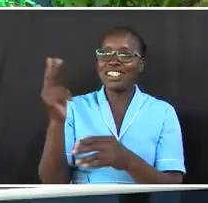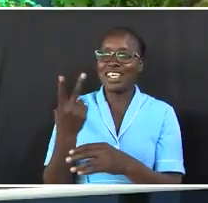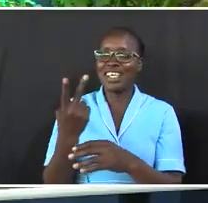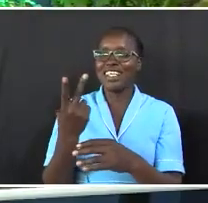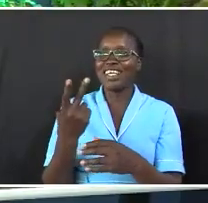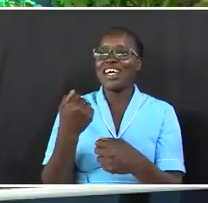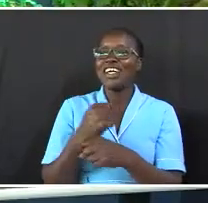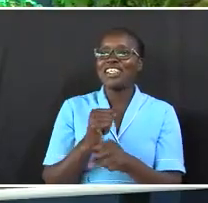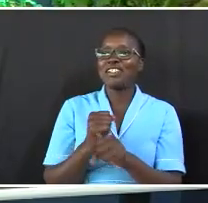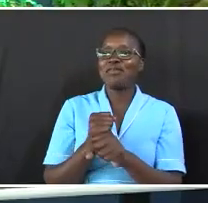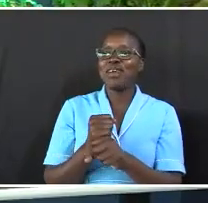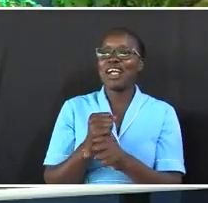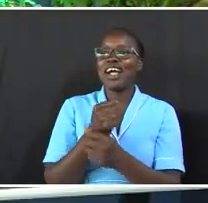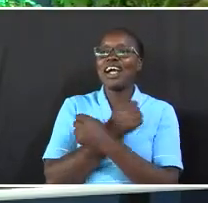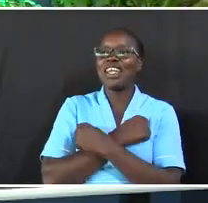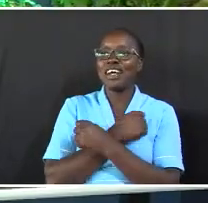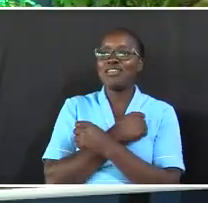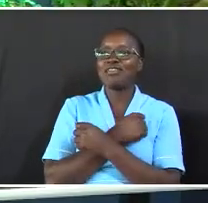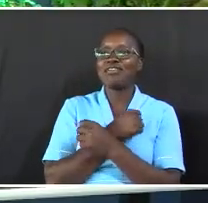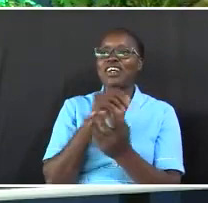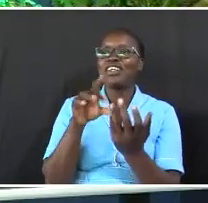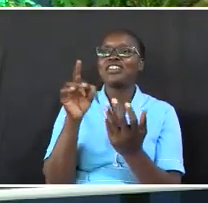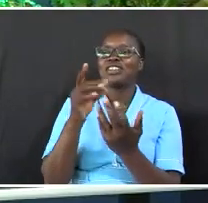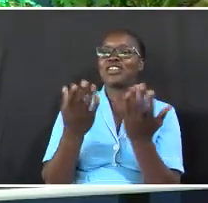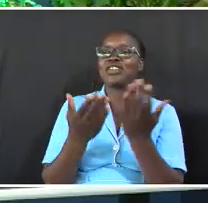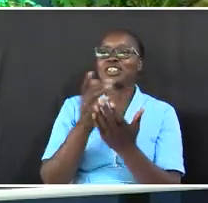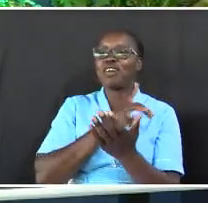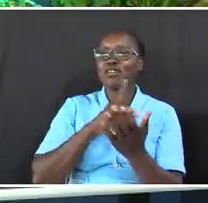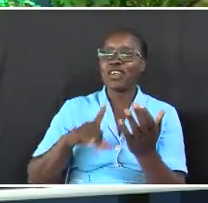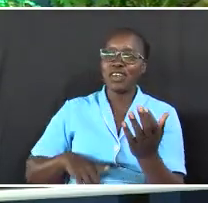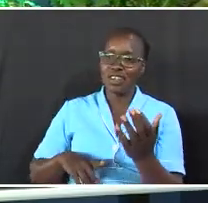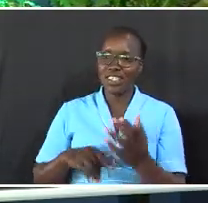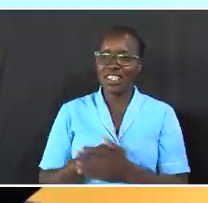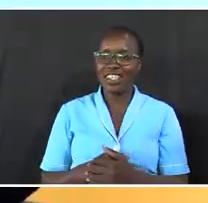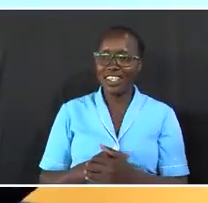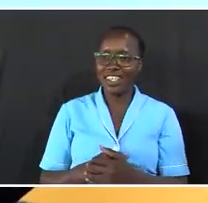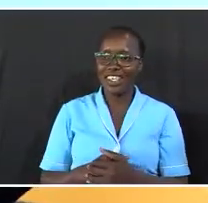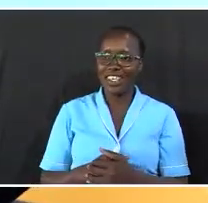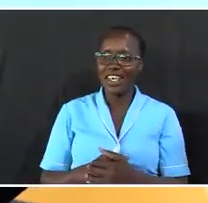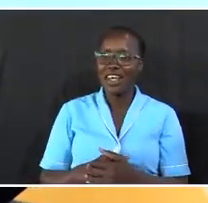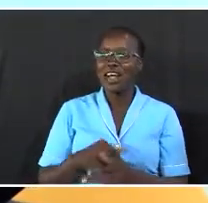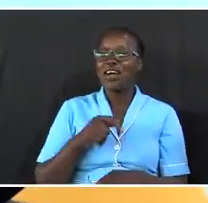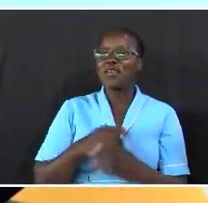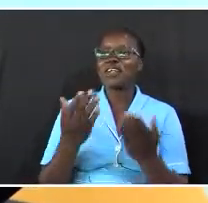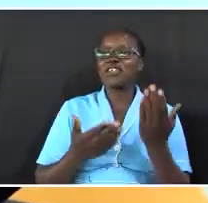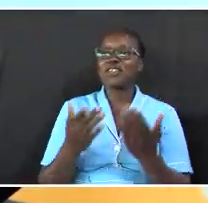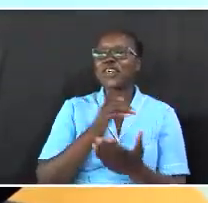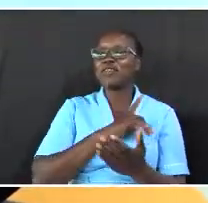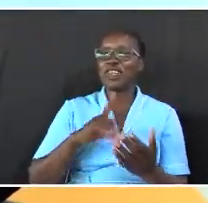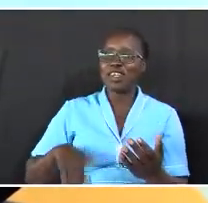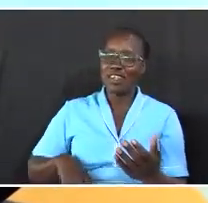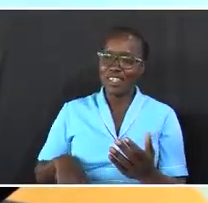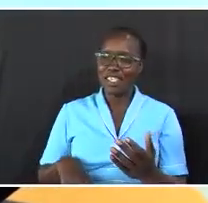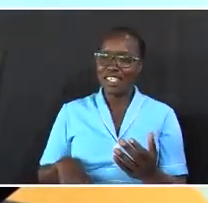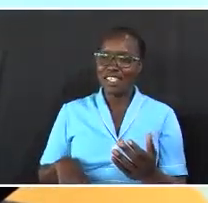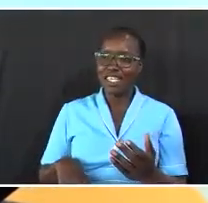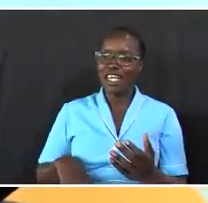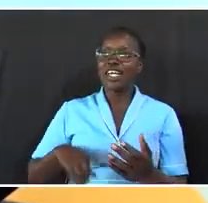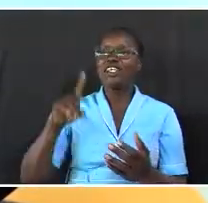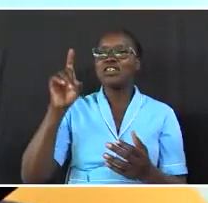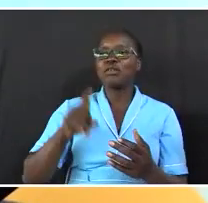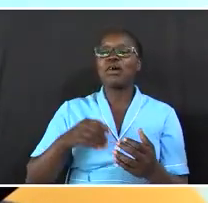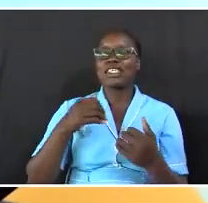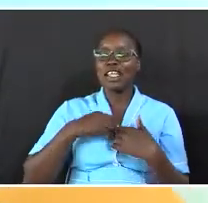to make a love choice to serve the Lord. When you serve the Lord, you must